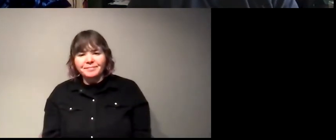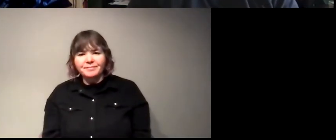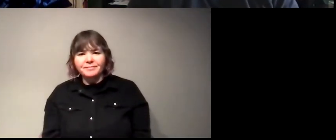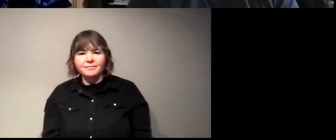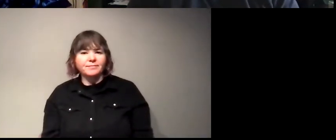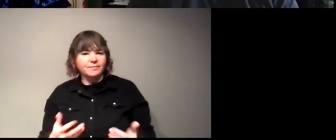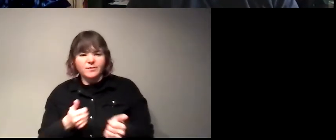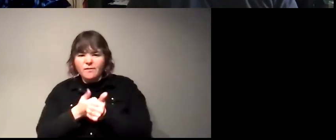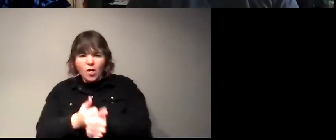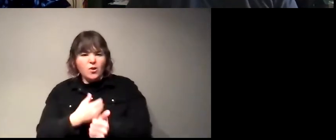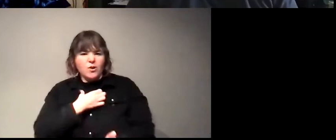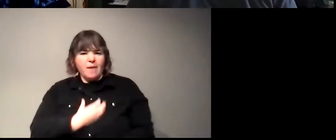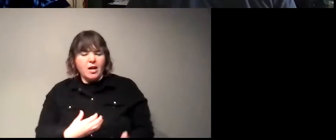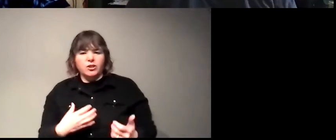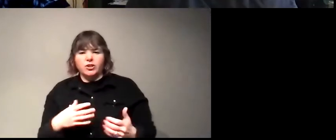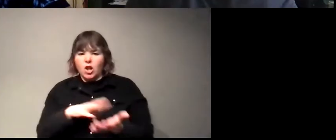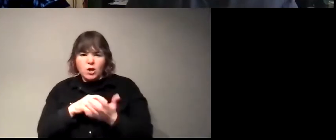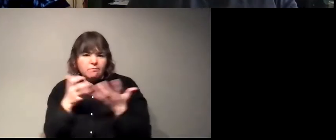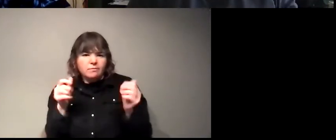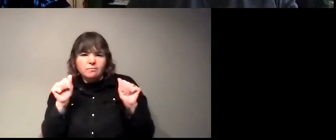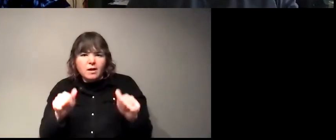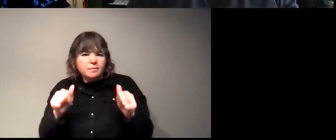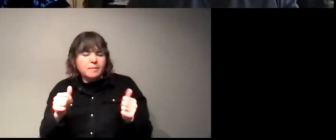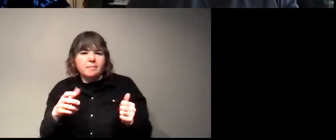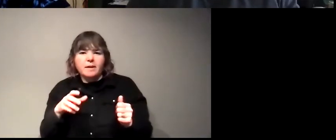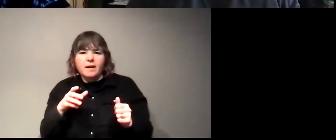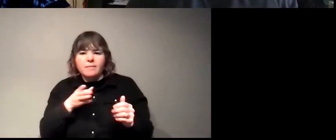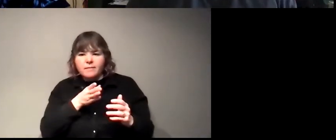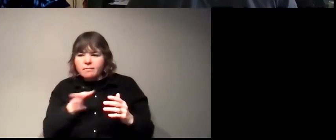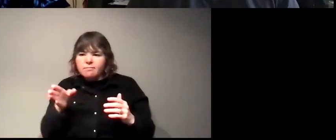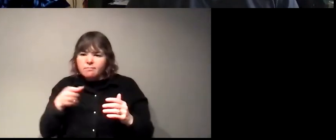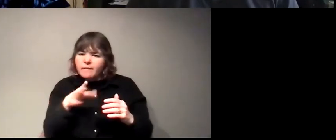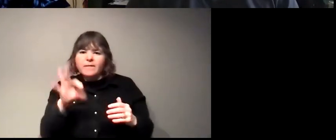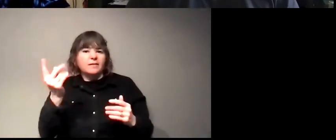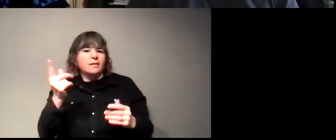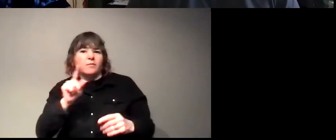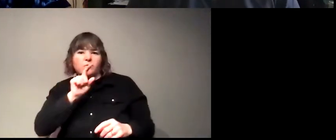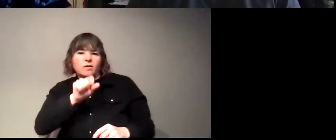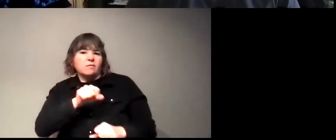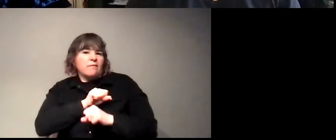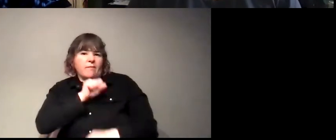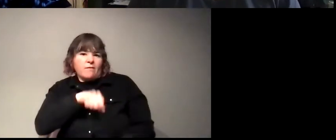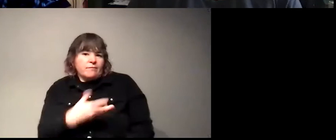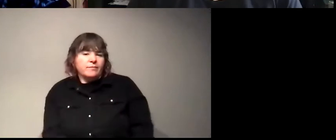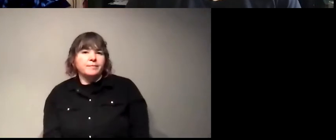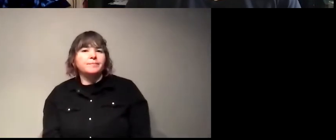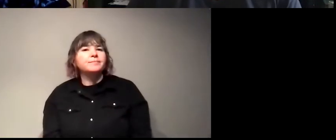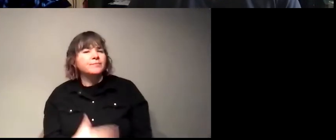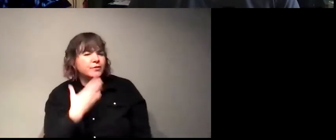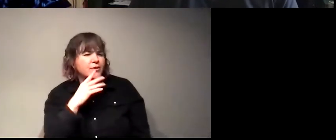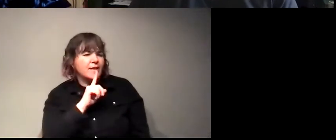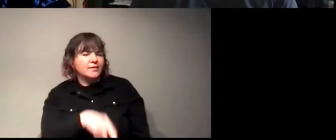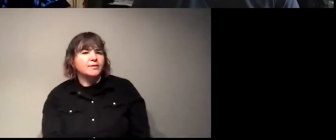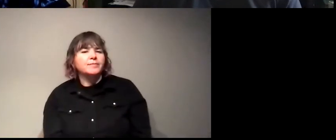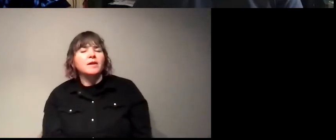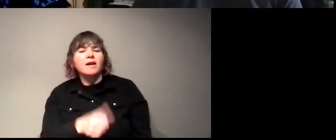just follow your passion. Learn as much as you can, and you might find yourself doing something that you really love. Great answer.